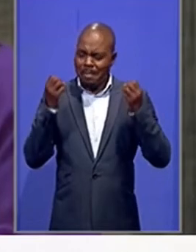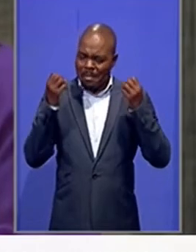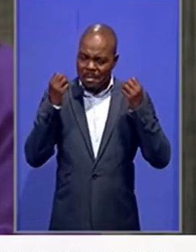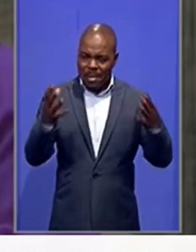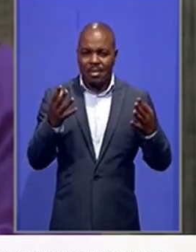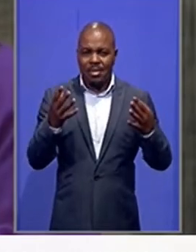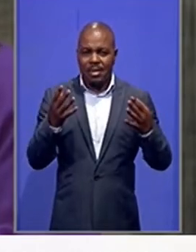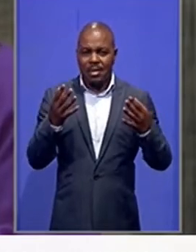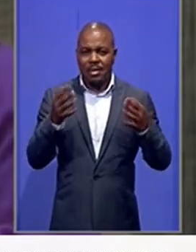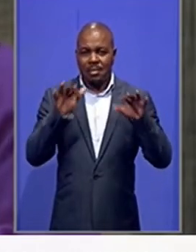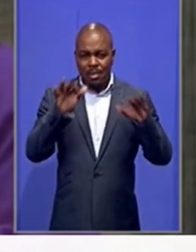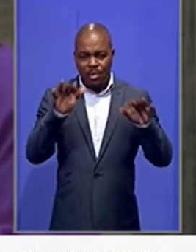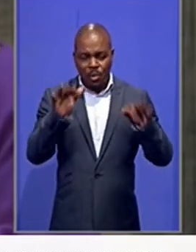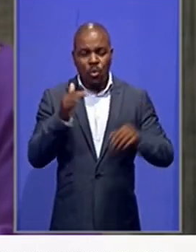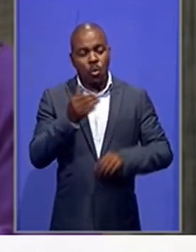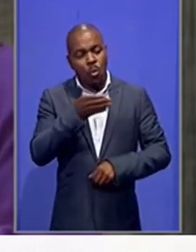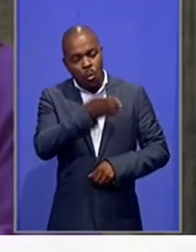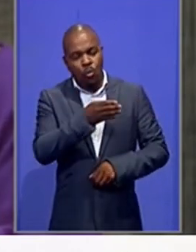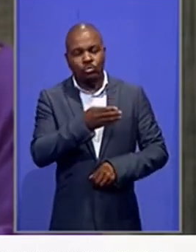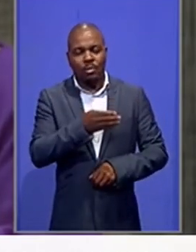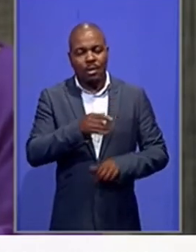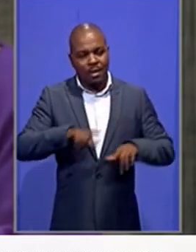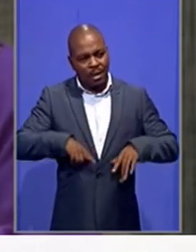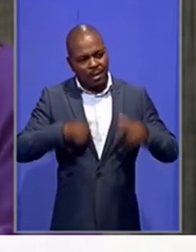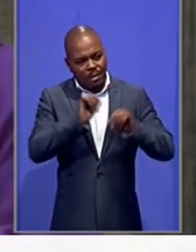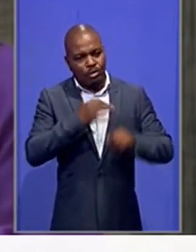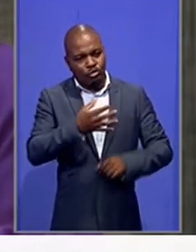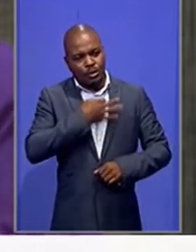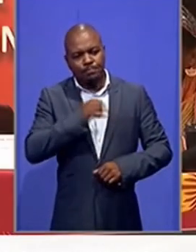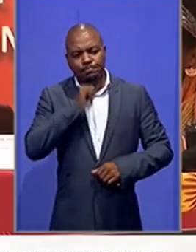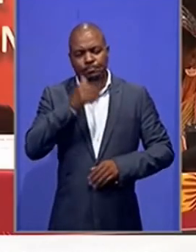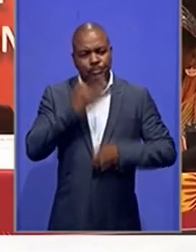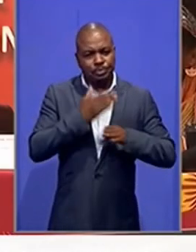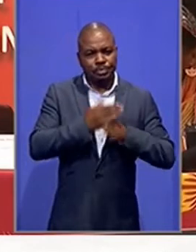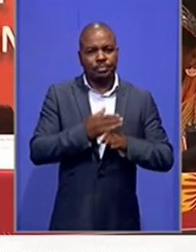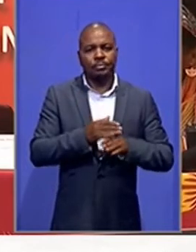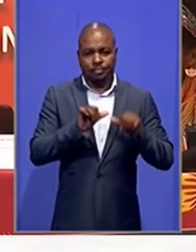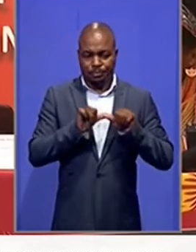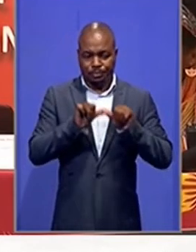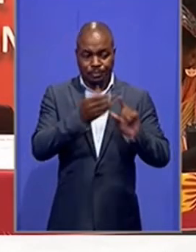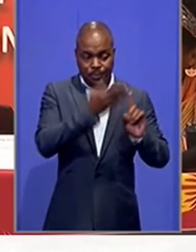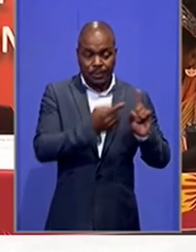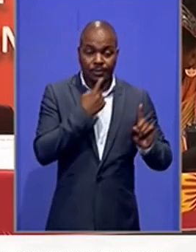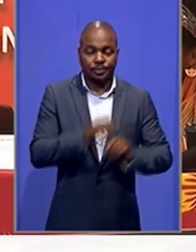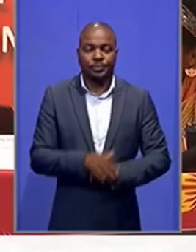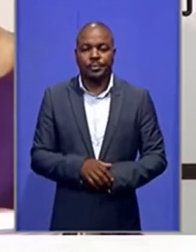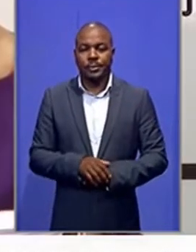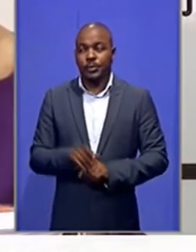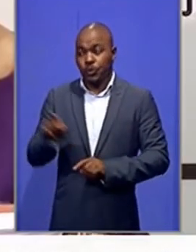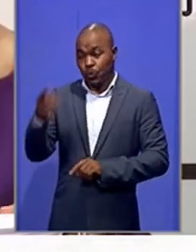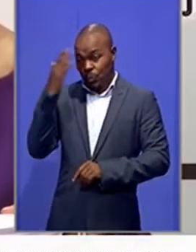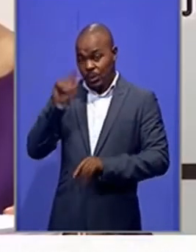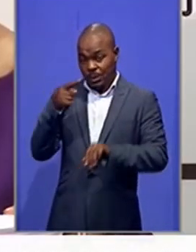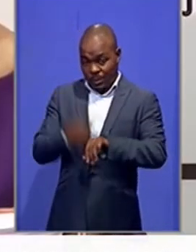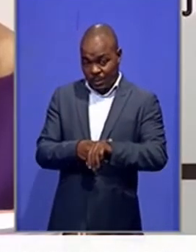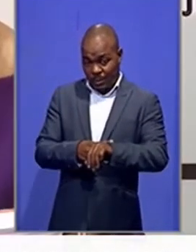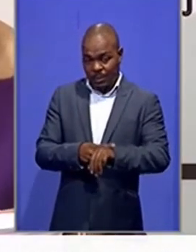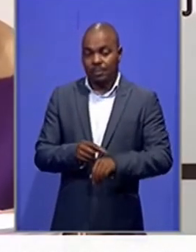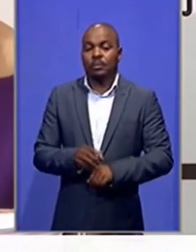who put their lives at risk. Me o tsweletse jana. But you know, sometimes it just gets a